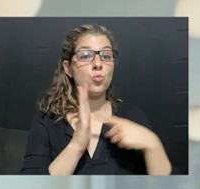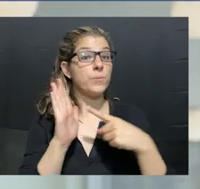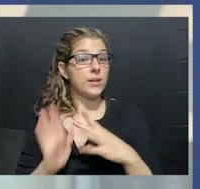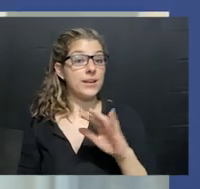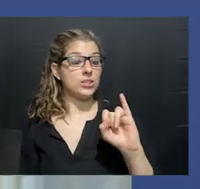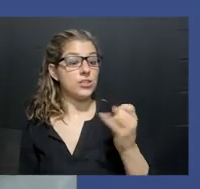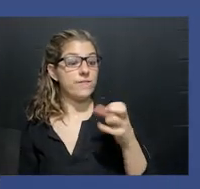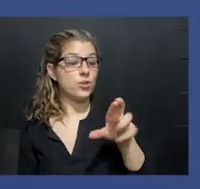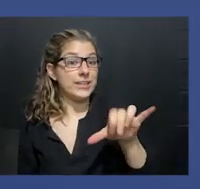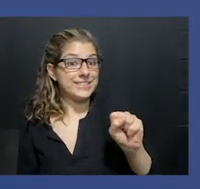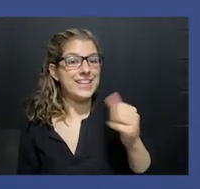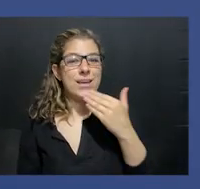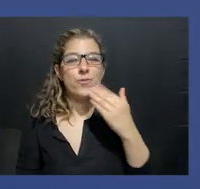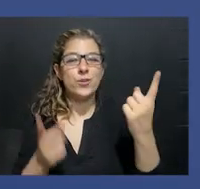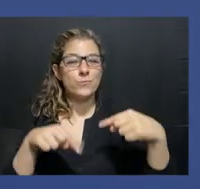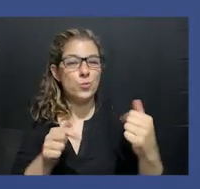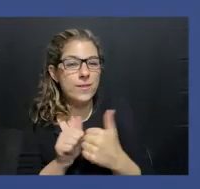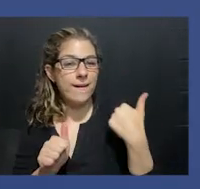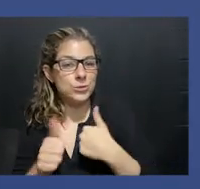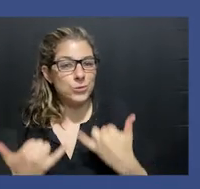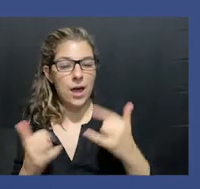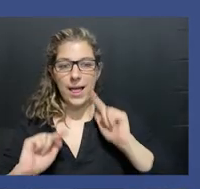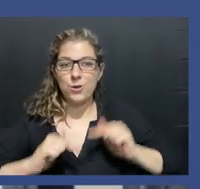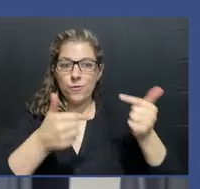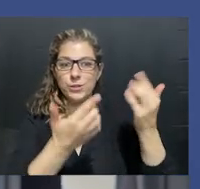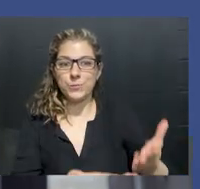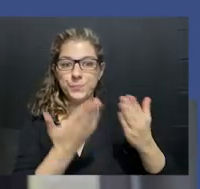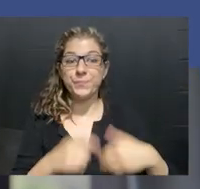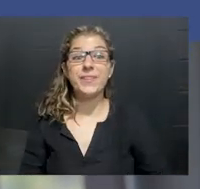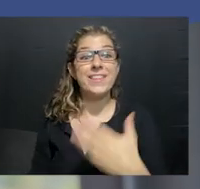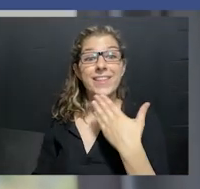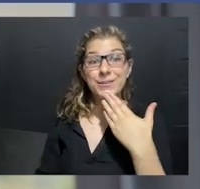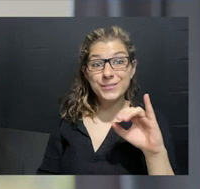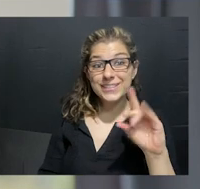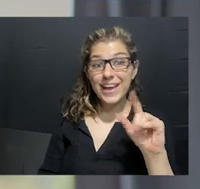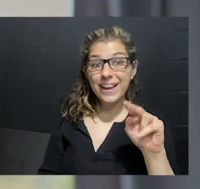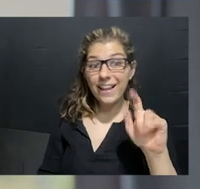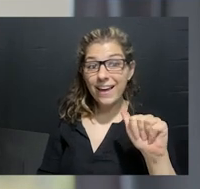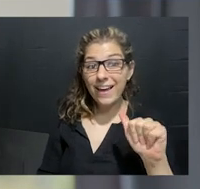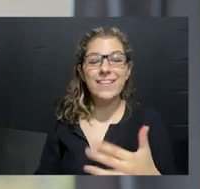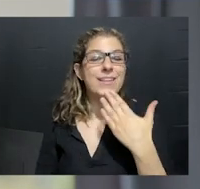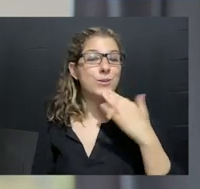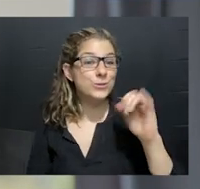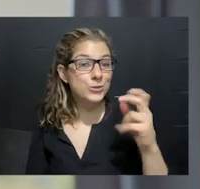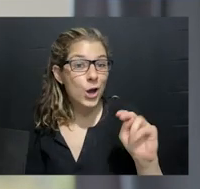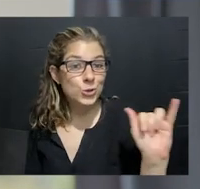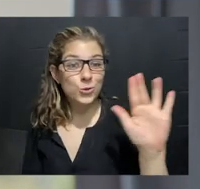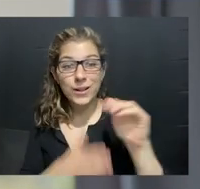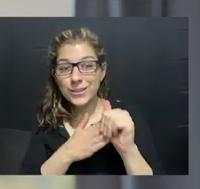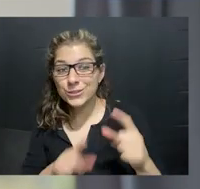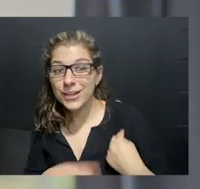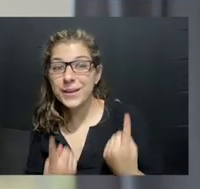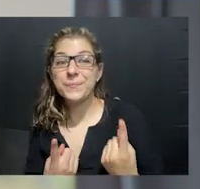Jeffries, thank you for being with us today, and let me hand it over to you. Thank you, Daniela. And thank you, John Podesta, for your leadership and